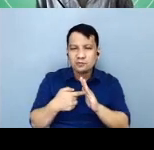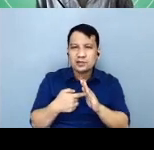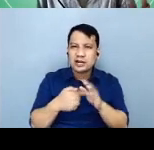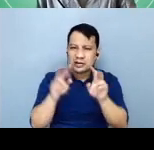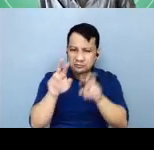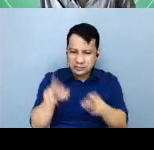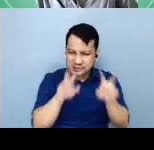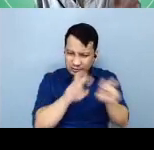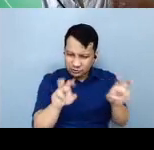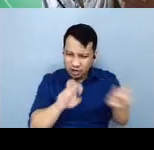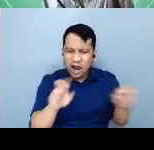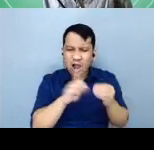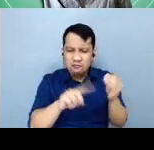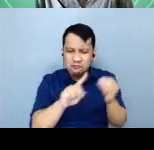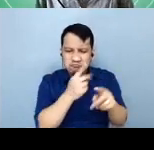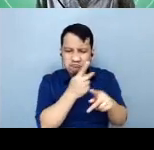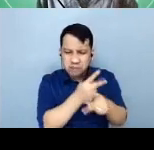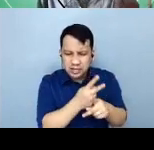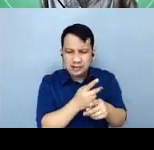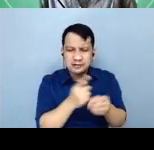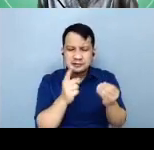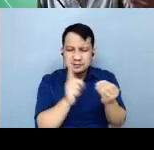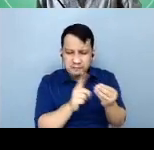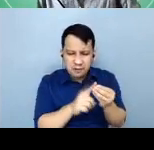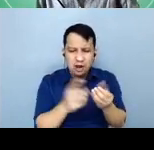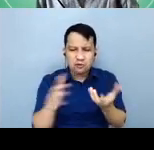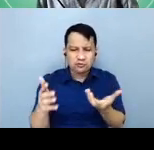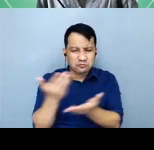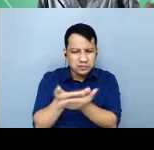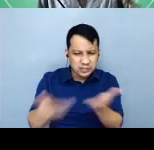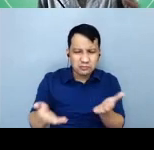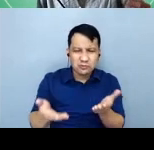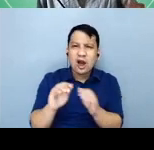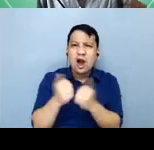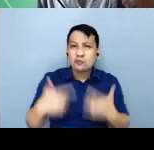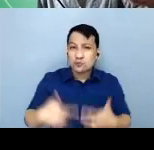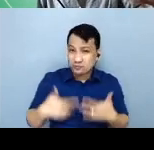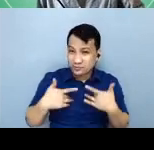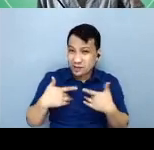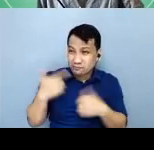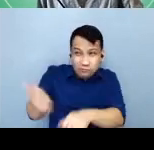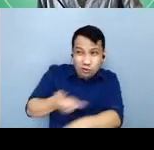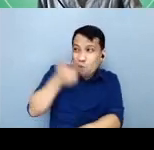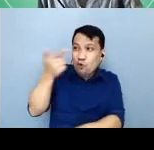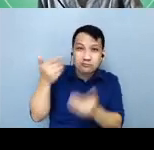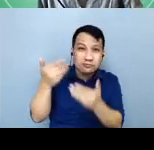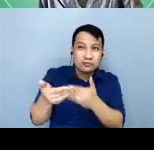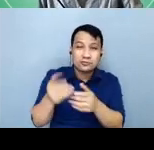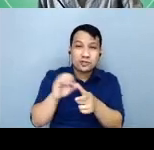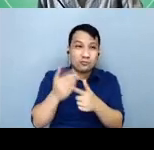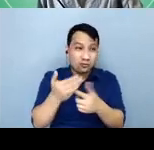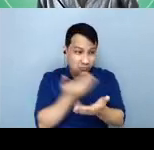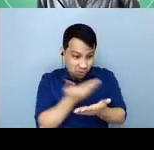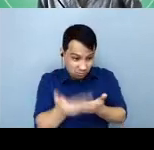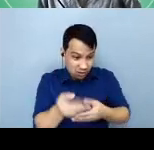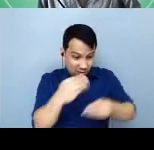product, researching on what materials you use, the alternatives, the life cycle. Do we look at, when we buy our packaging, do we look